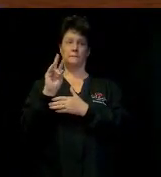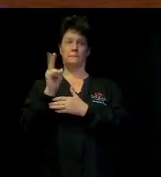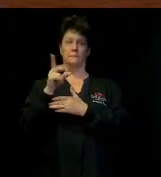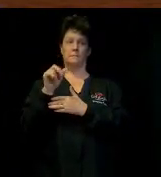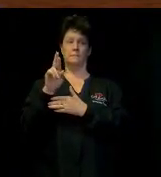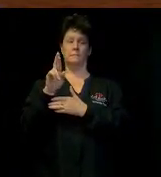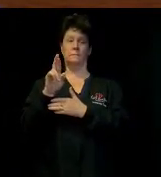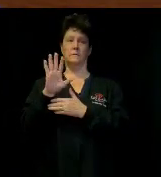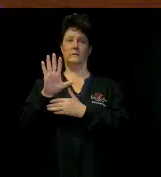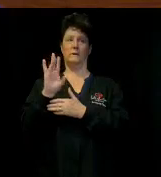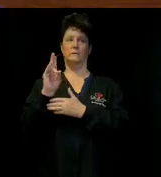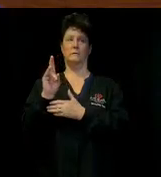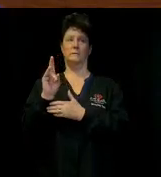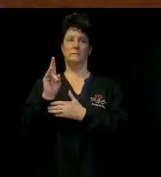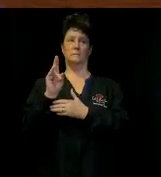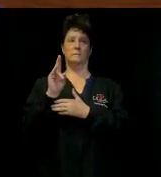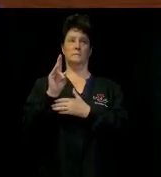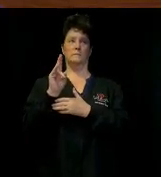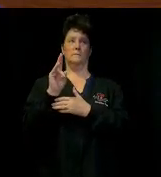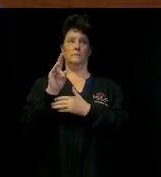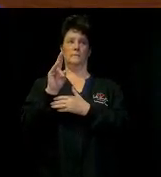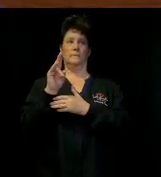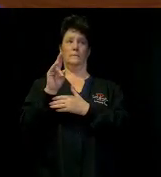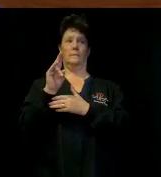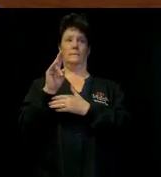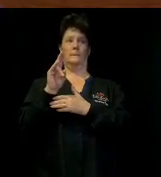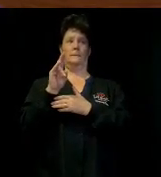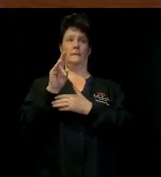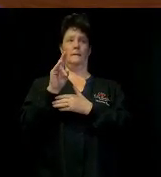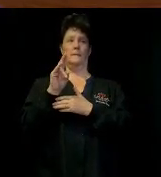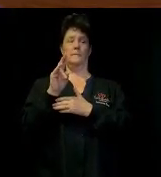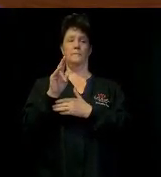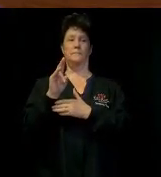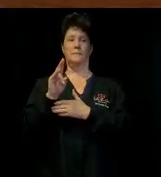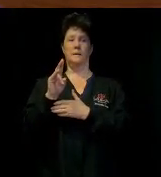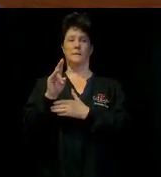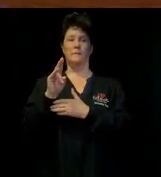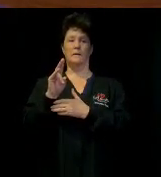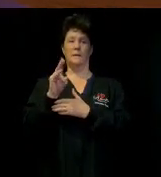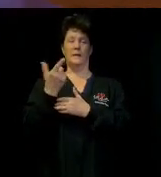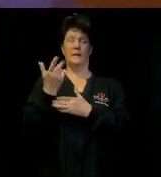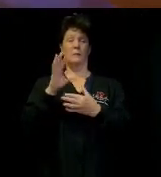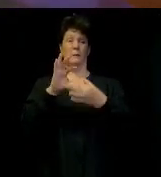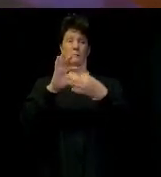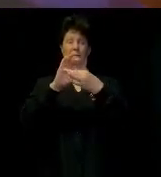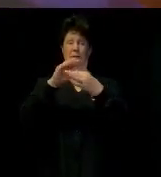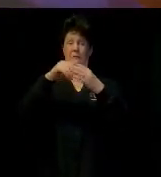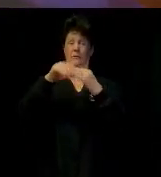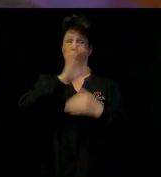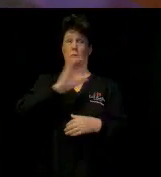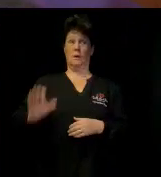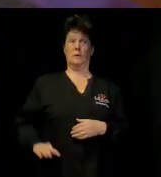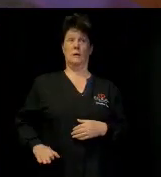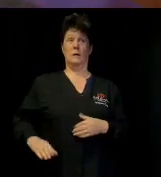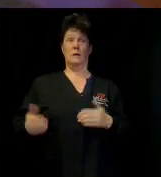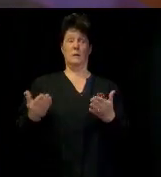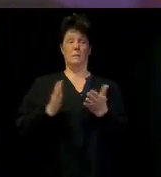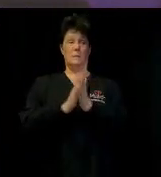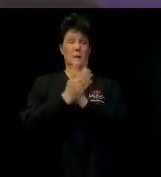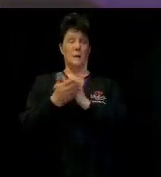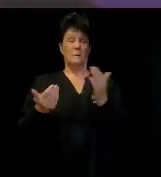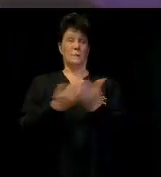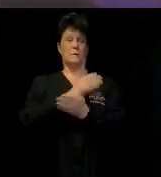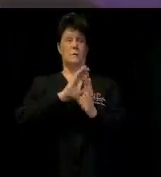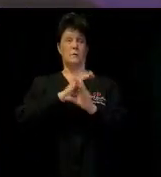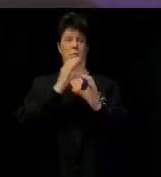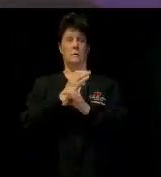can quote it. But as he gets it up there, but it's... Yeah. Therefore, if anyone is in Christ, he's what? A new creation. Old